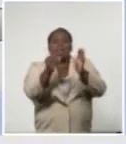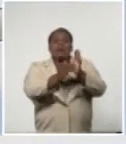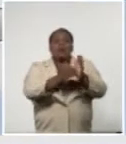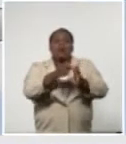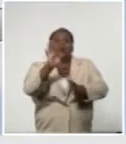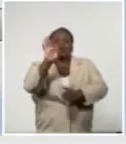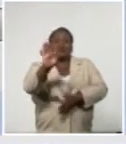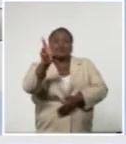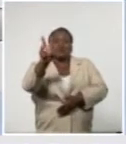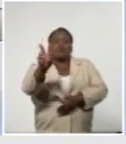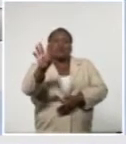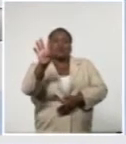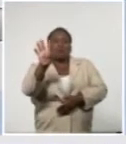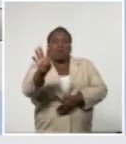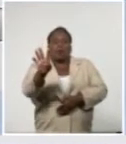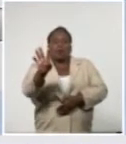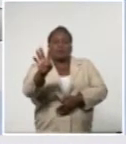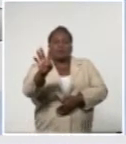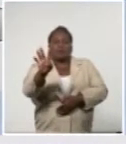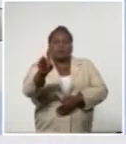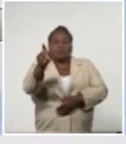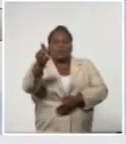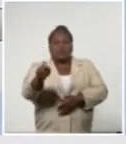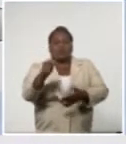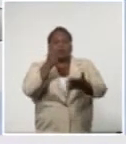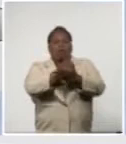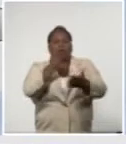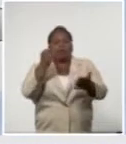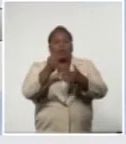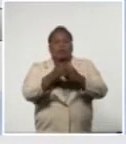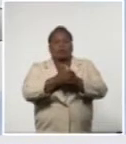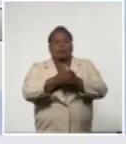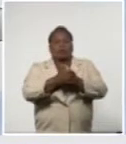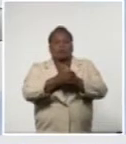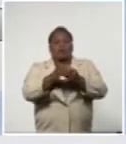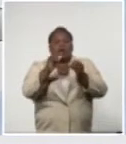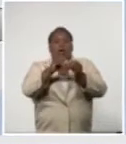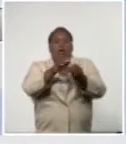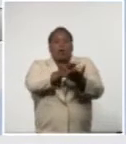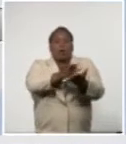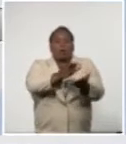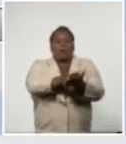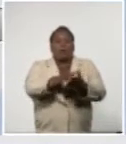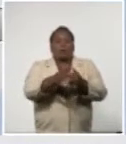98,049 cases for a cumulative of